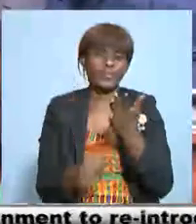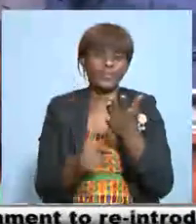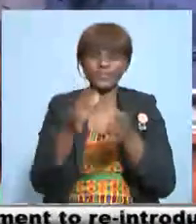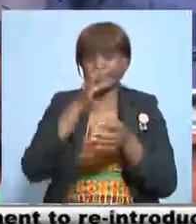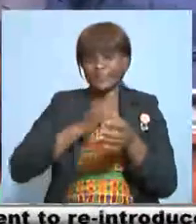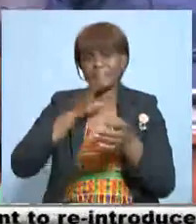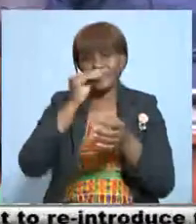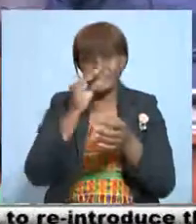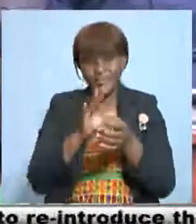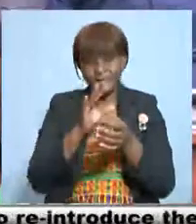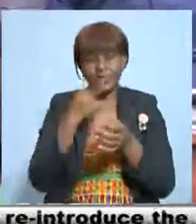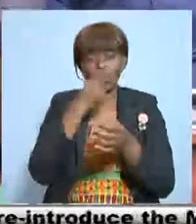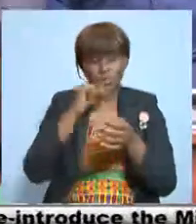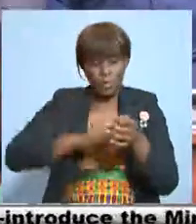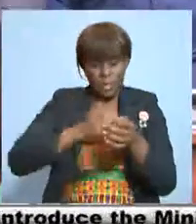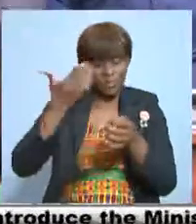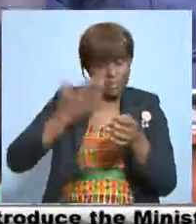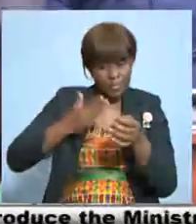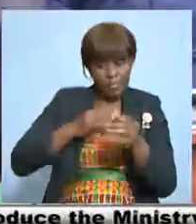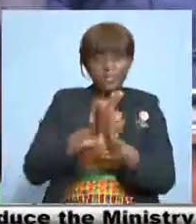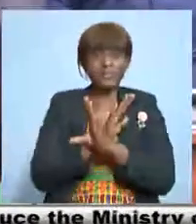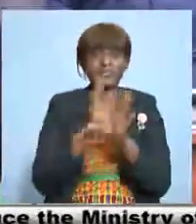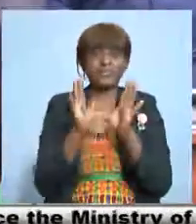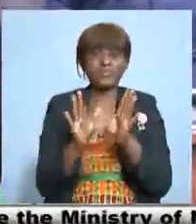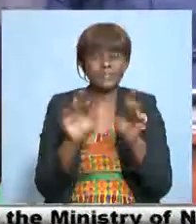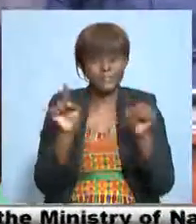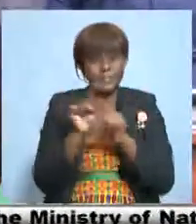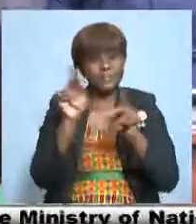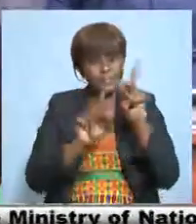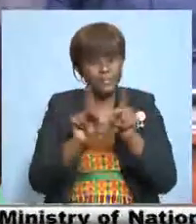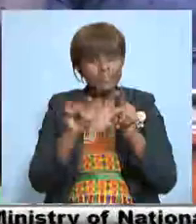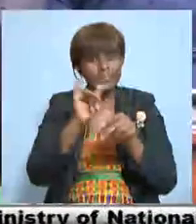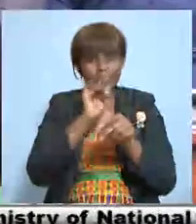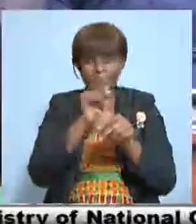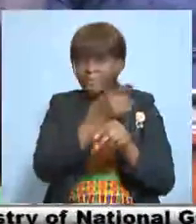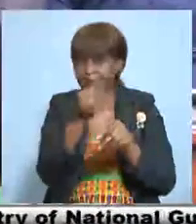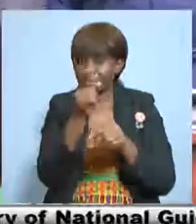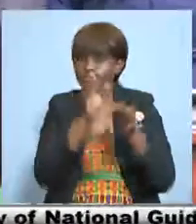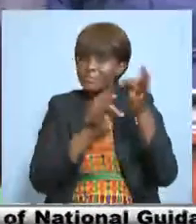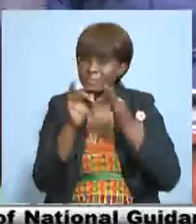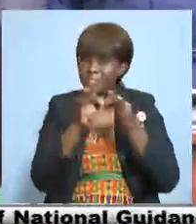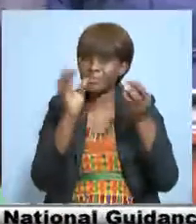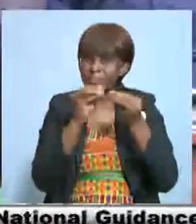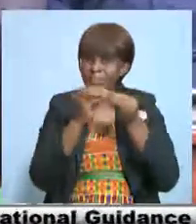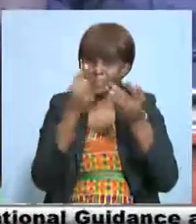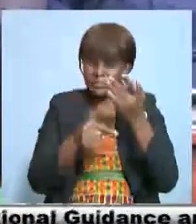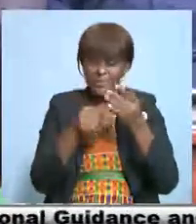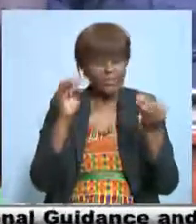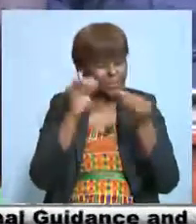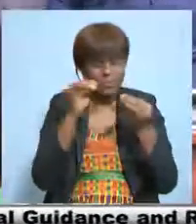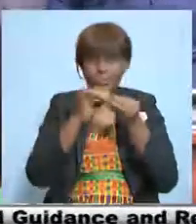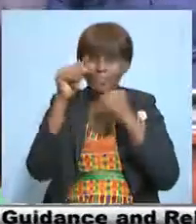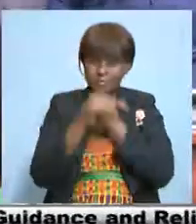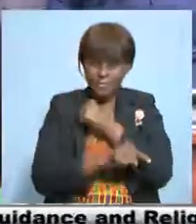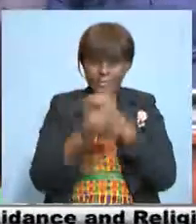Madam Speaker, who we are as a Zambian people is defined explicitly